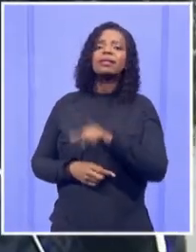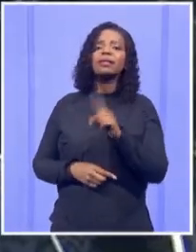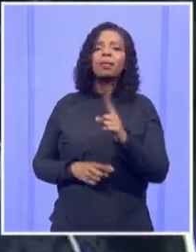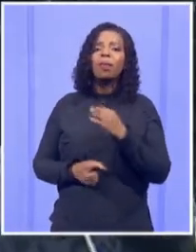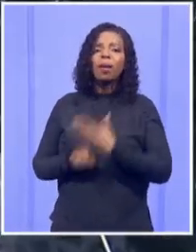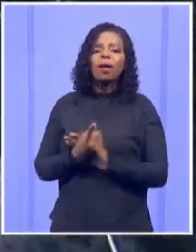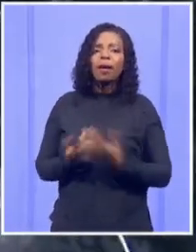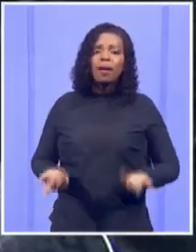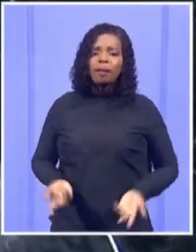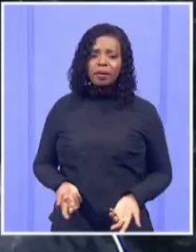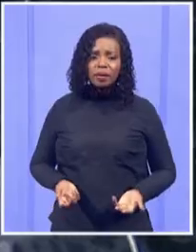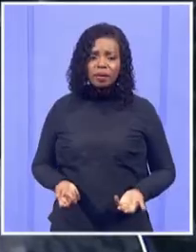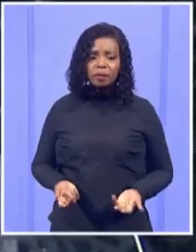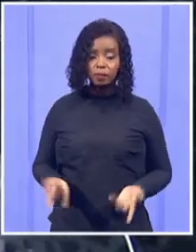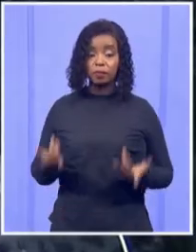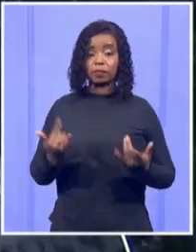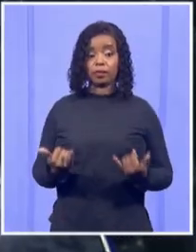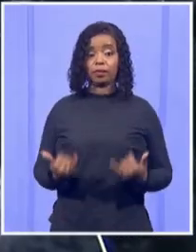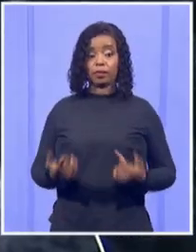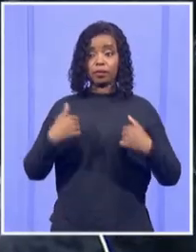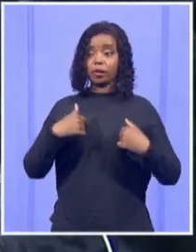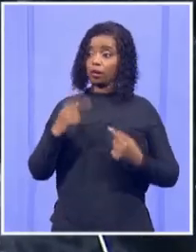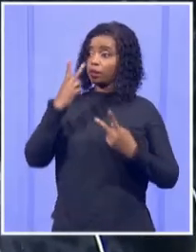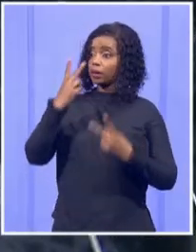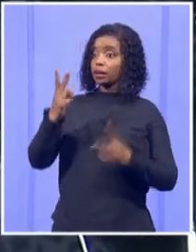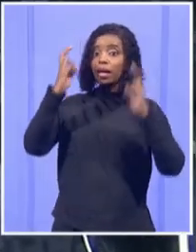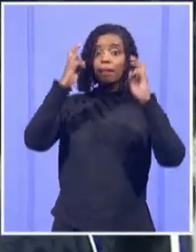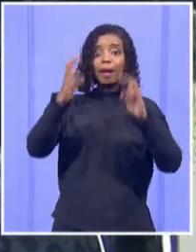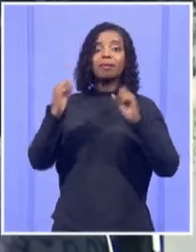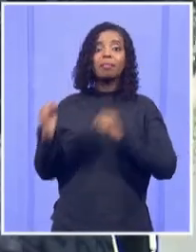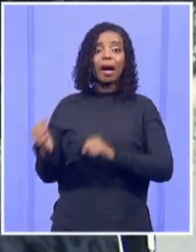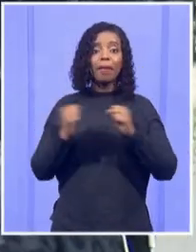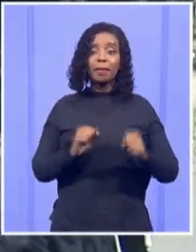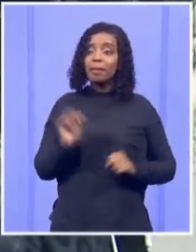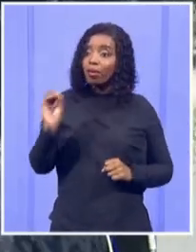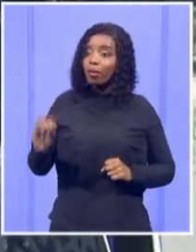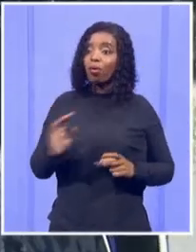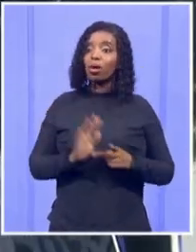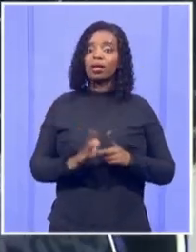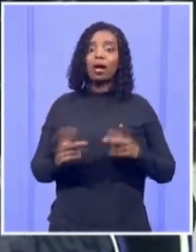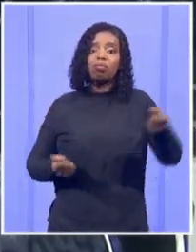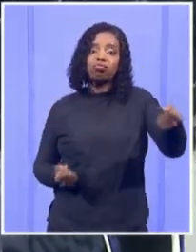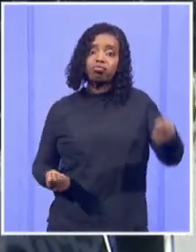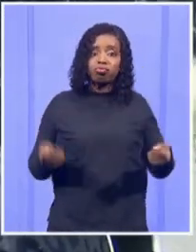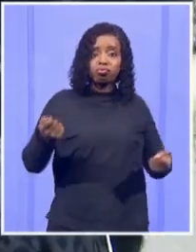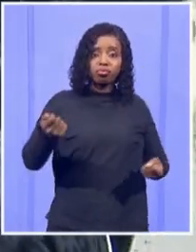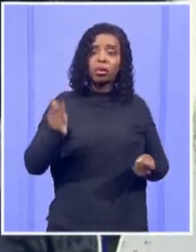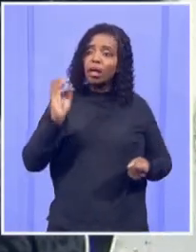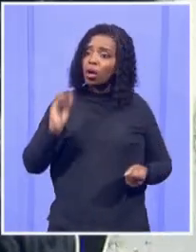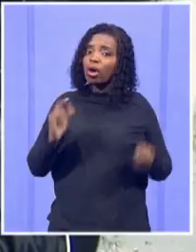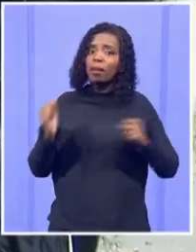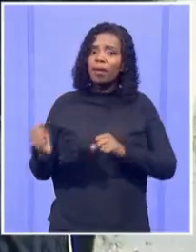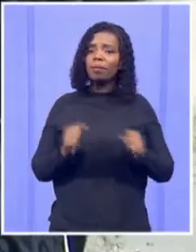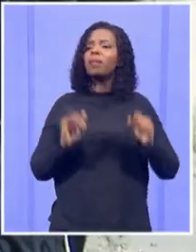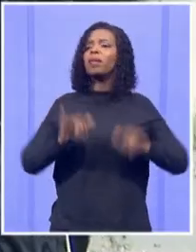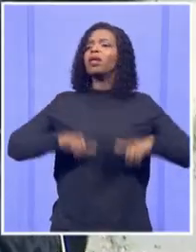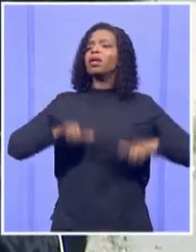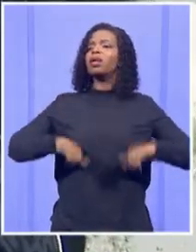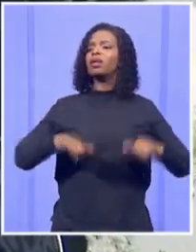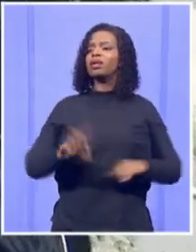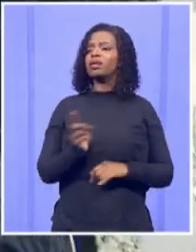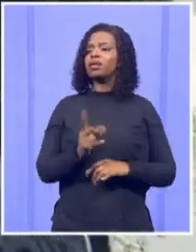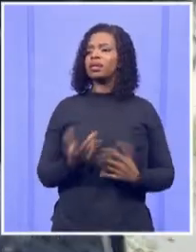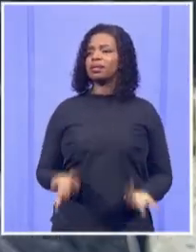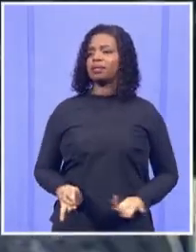morning. And at the moment, we see that the bus is still here, the truck is still here. What exactly are we waiting for at the moment? Thank